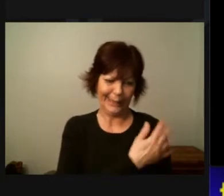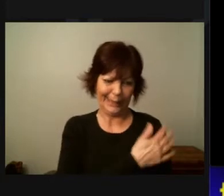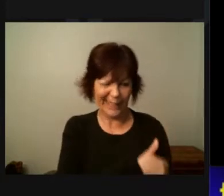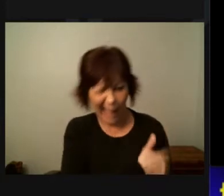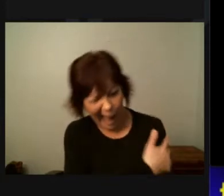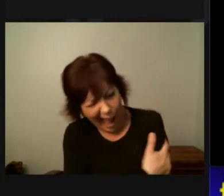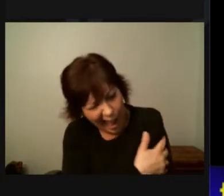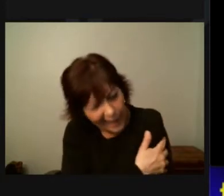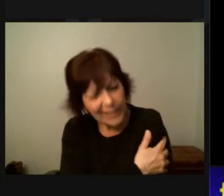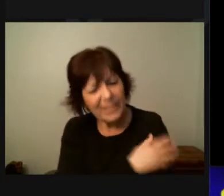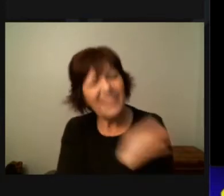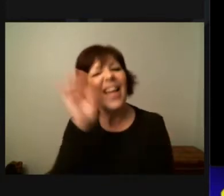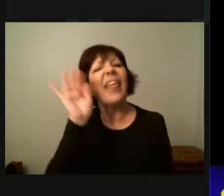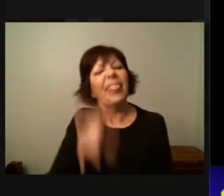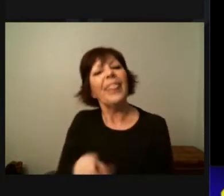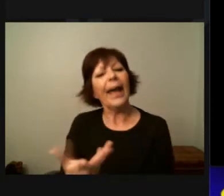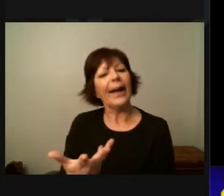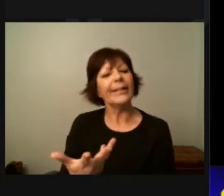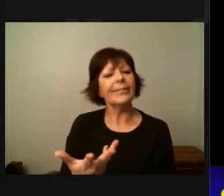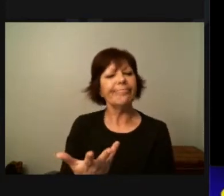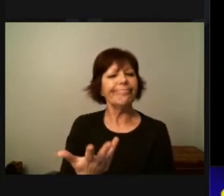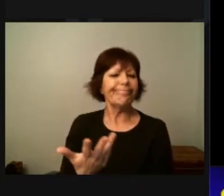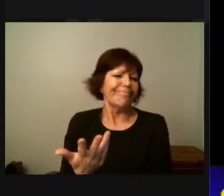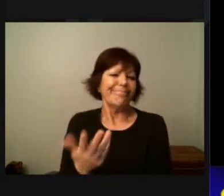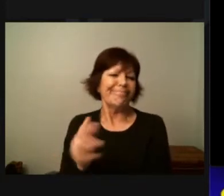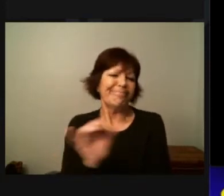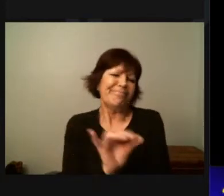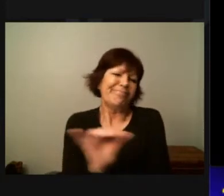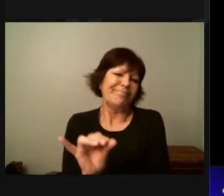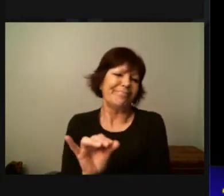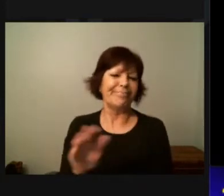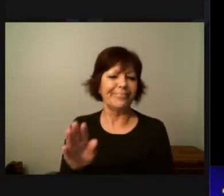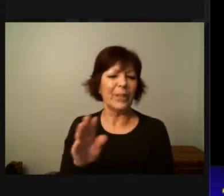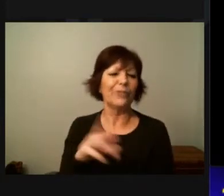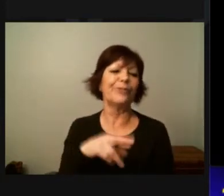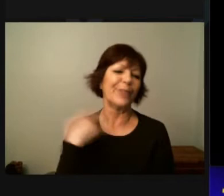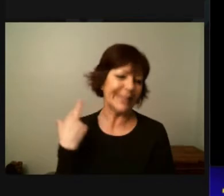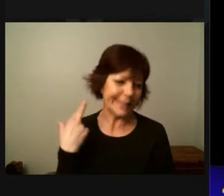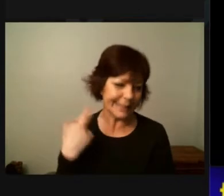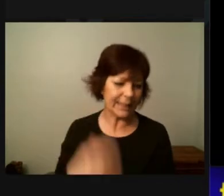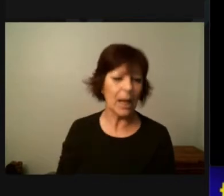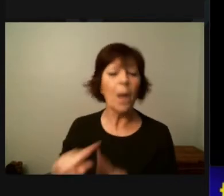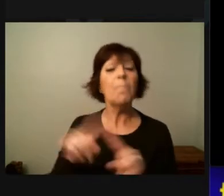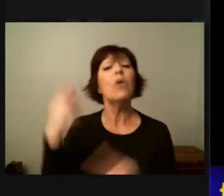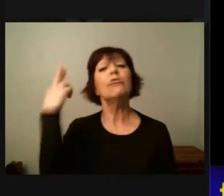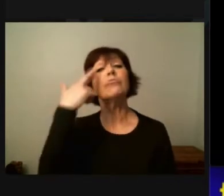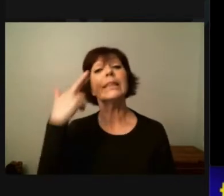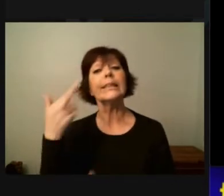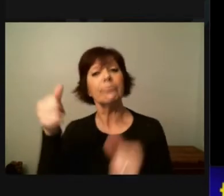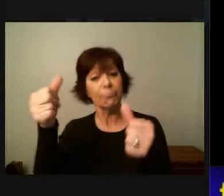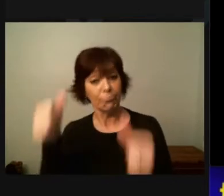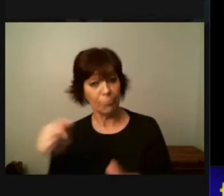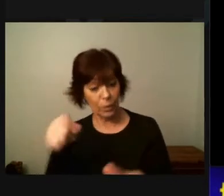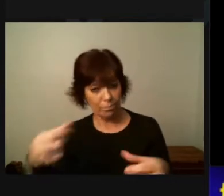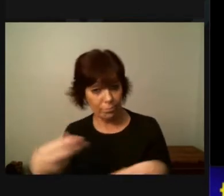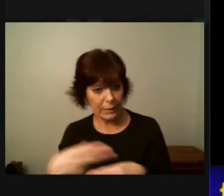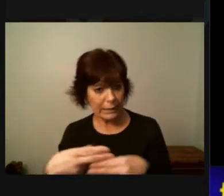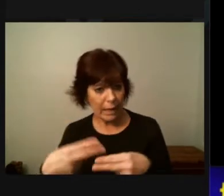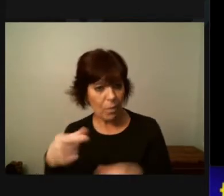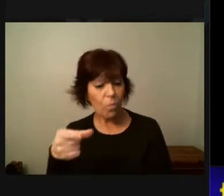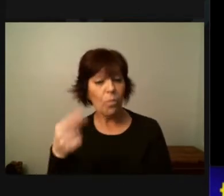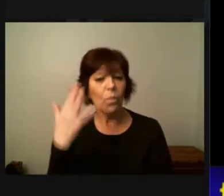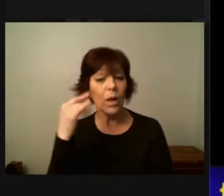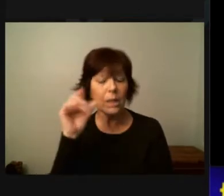shot. So those are the basic risks. But the reason I put this slide up here is because there